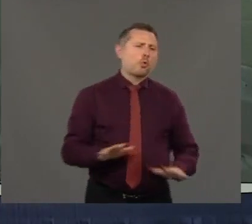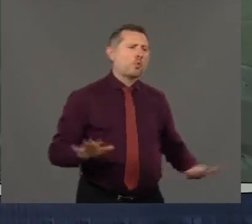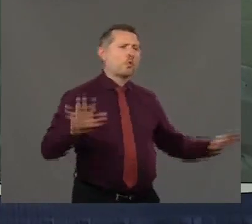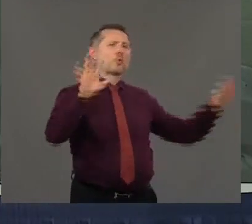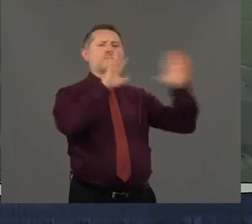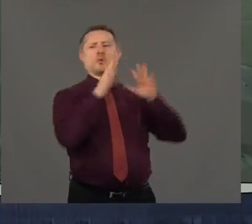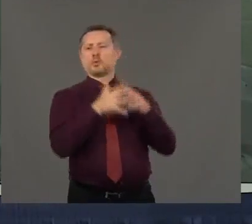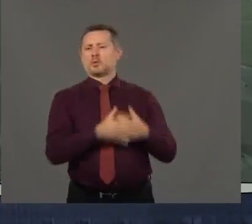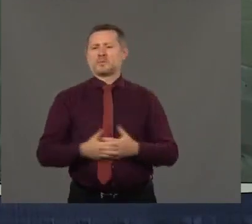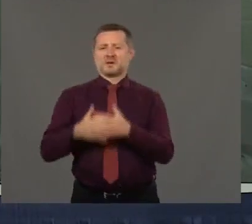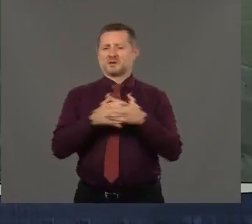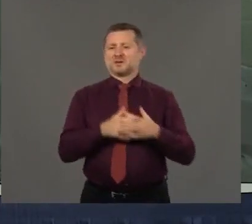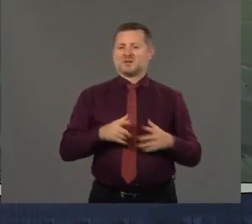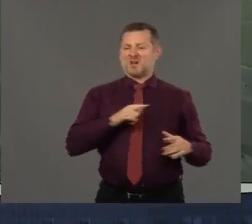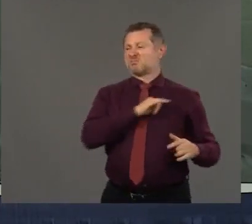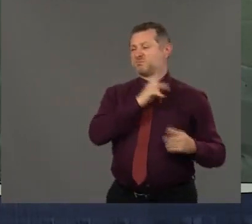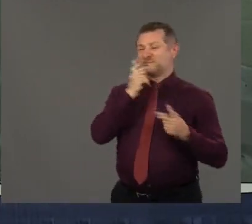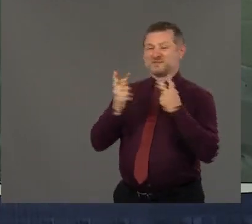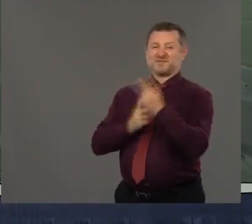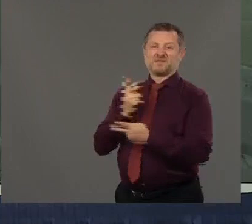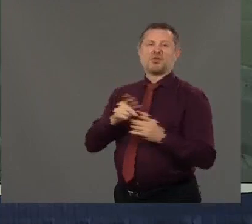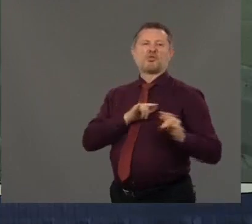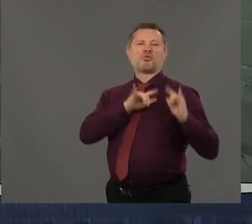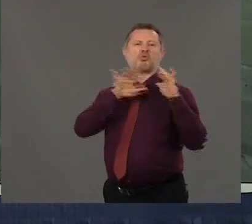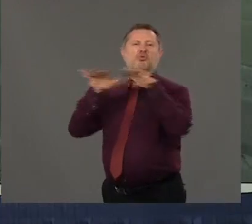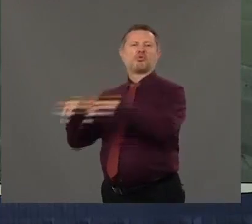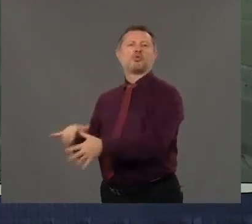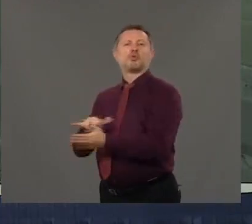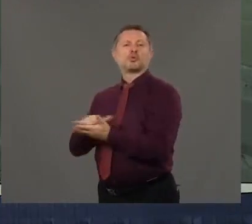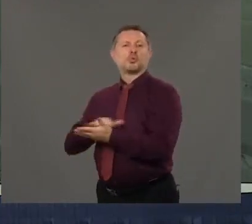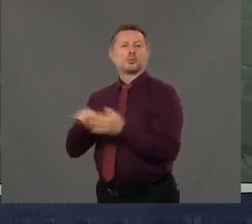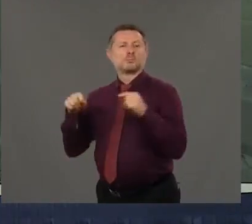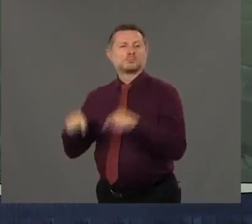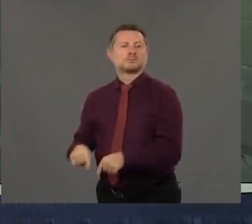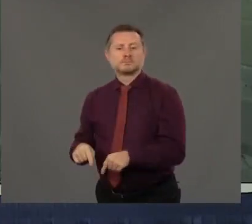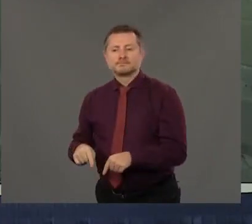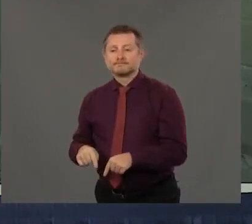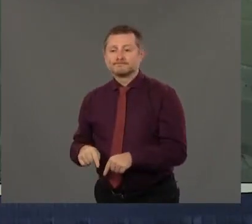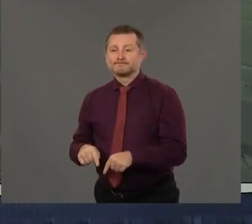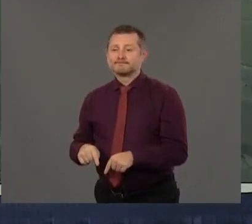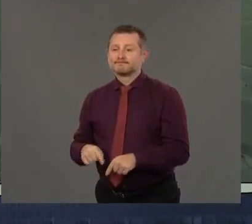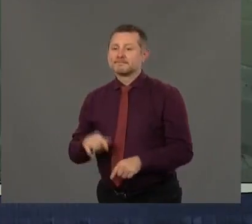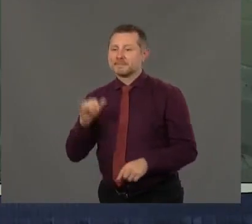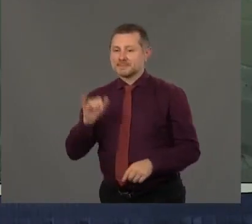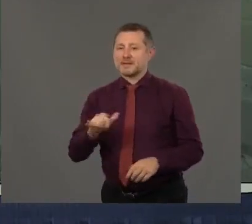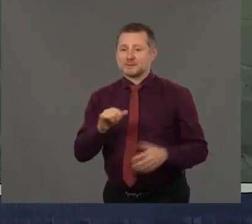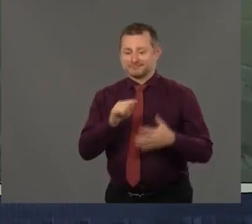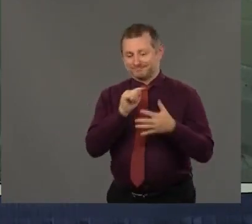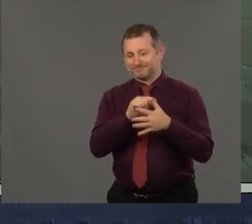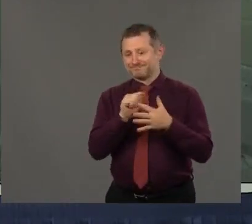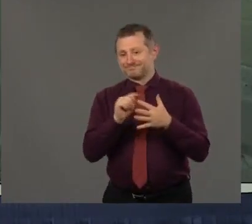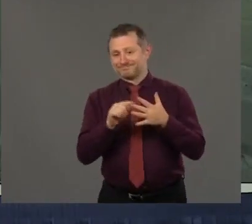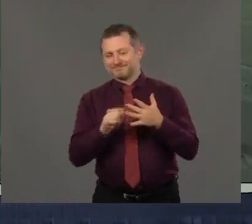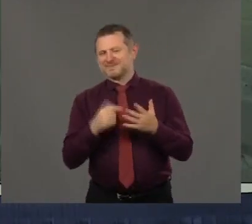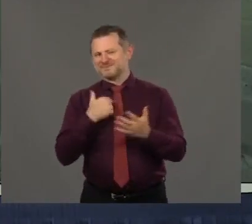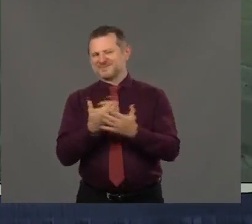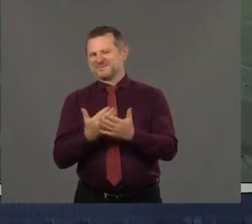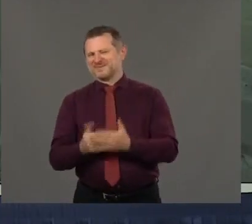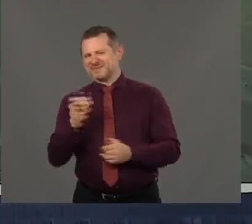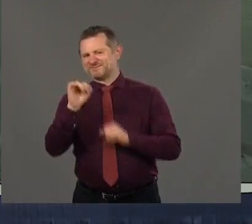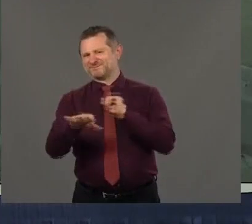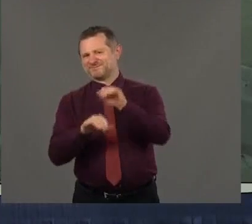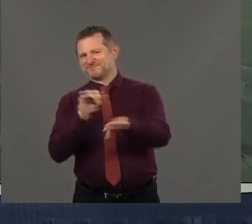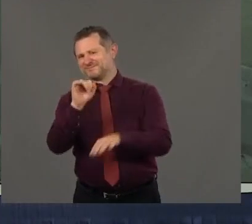high likelihood that those people will come to New York City. It's that combination of facts